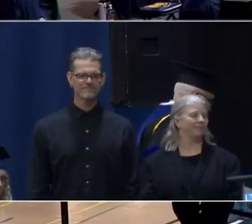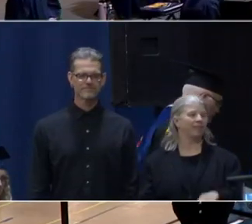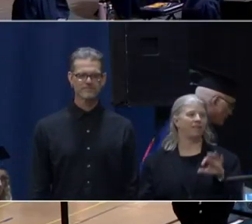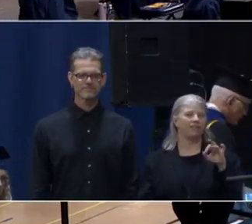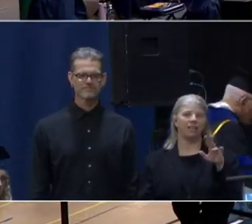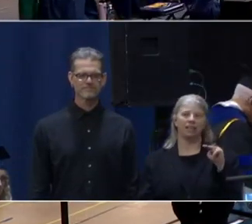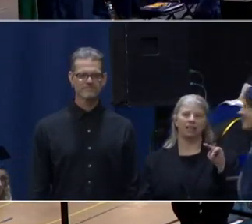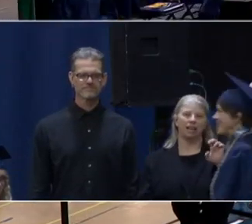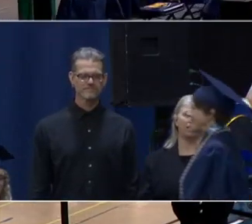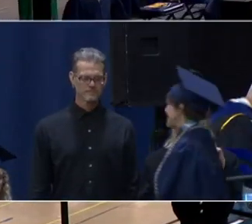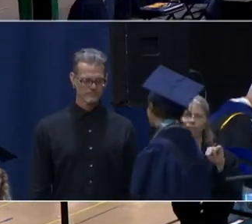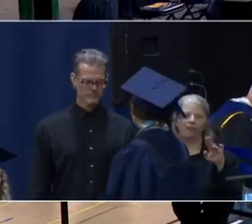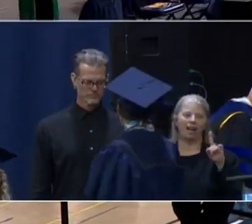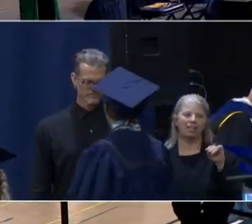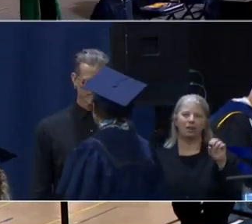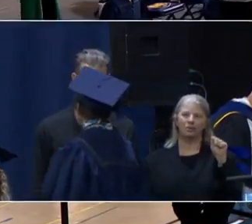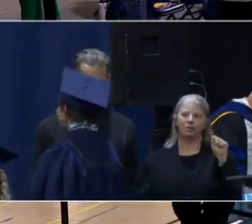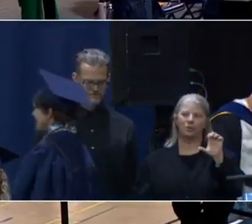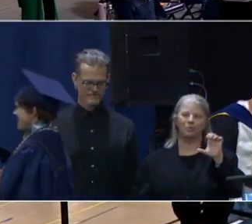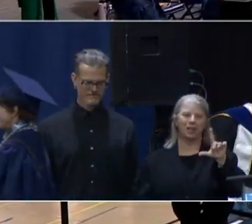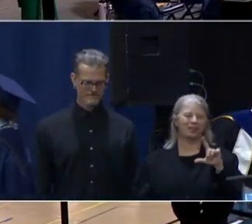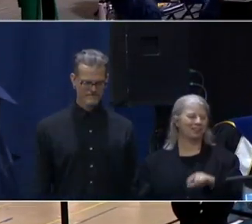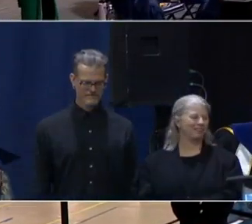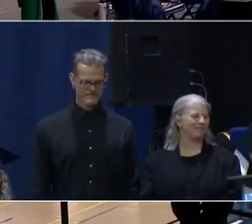Flynn Escobedo, summa cum laude.